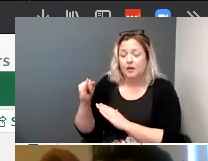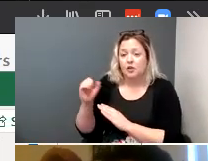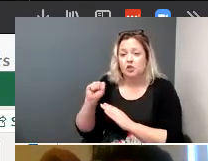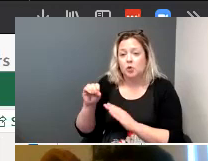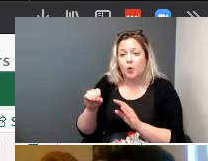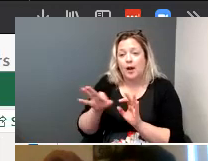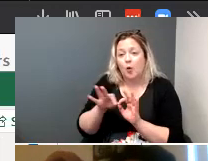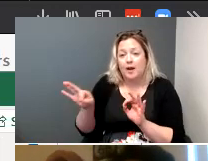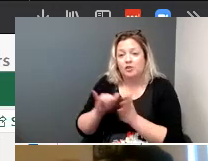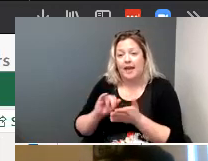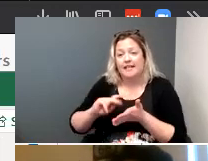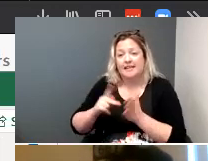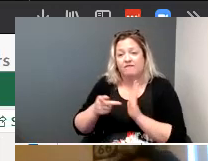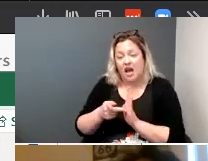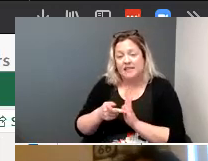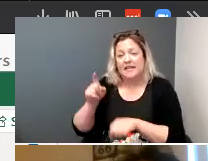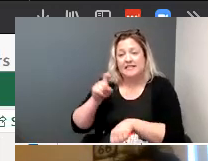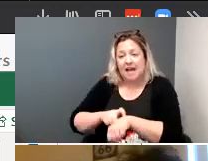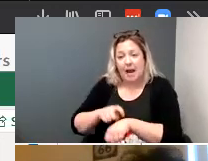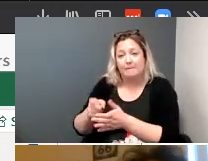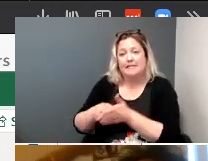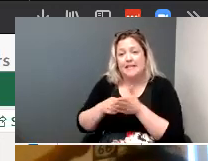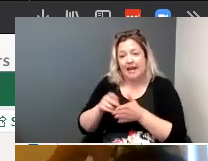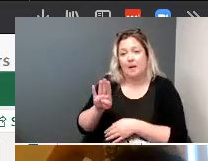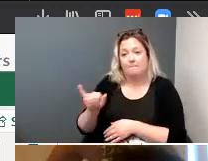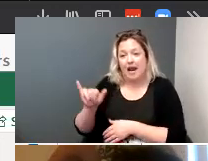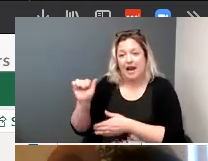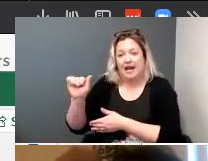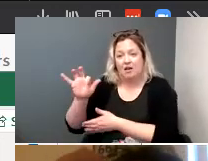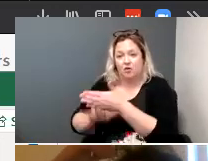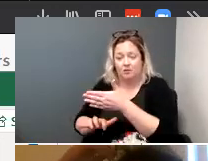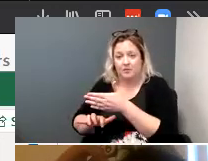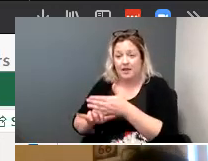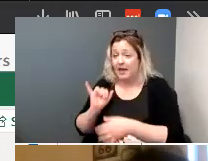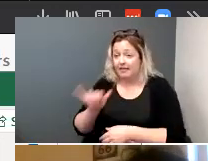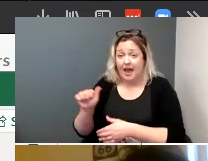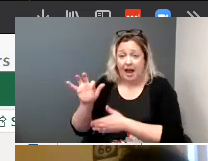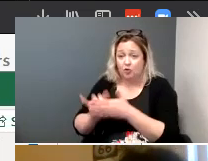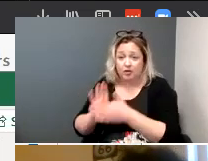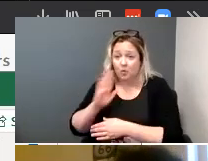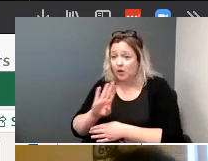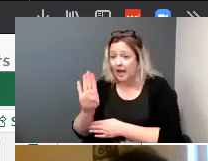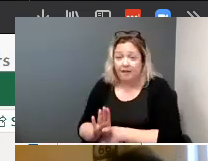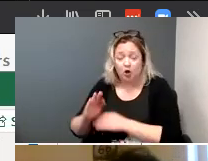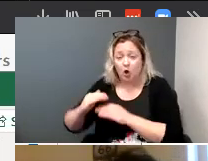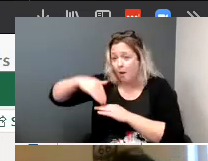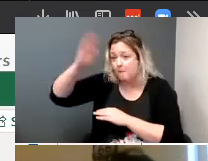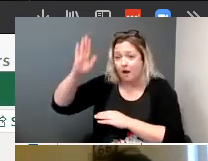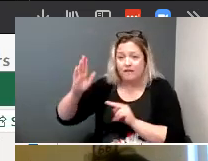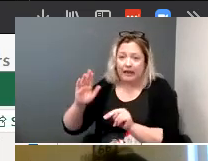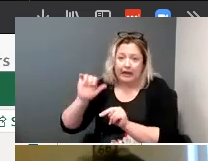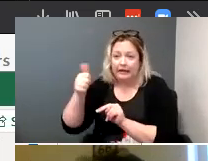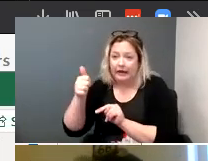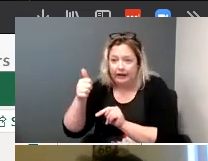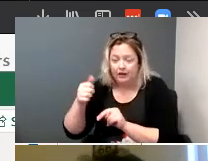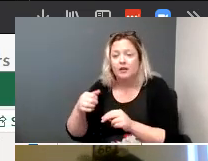by your algorithm, and your algorithm will never go above that time. And we also talk about lower bounds. Lower bounds